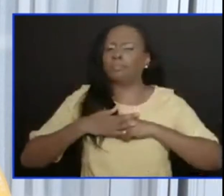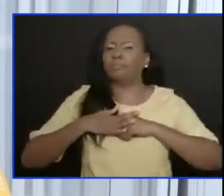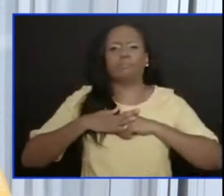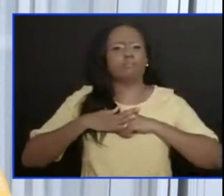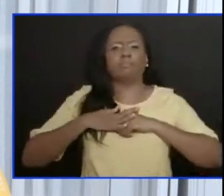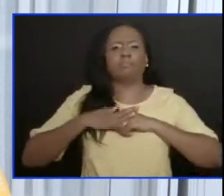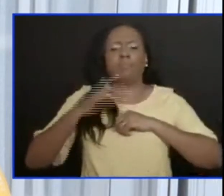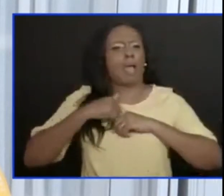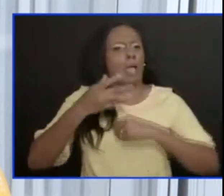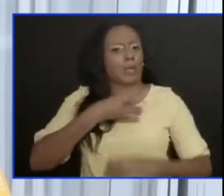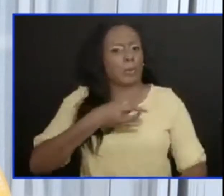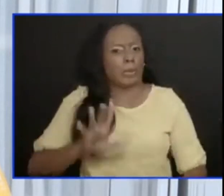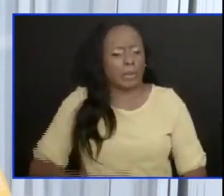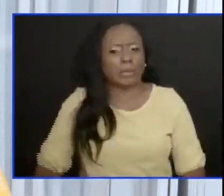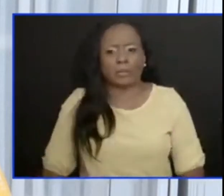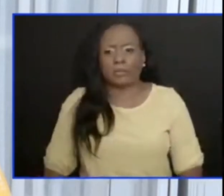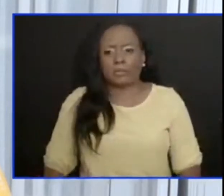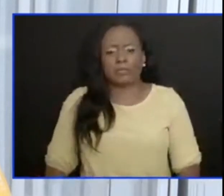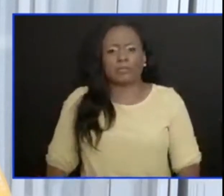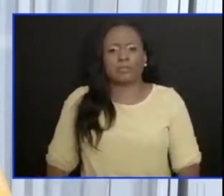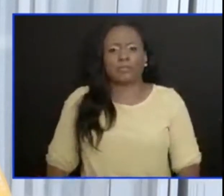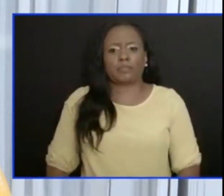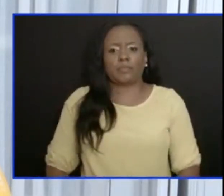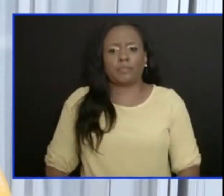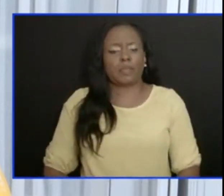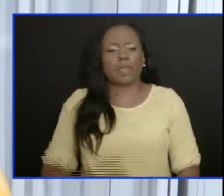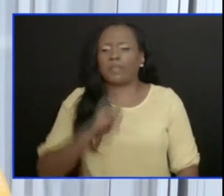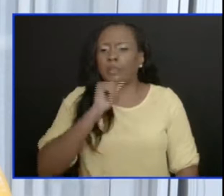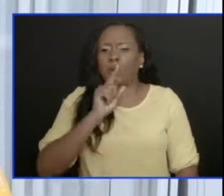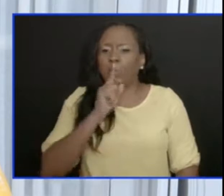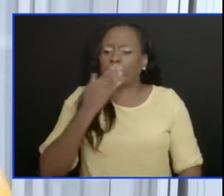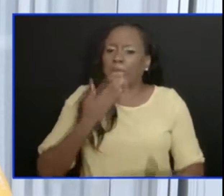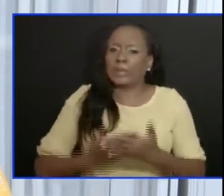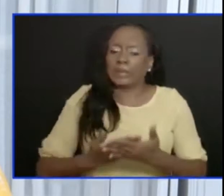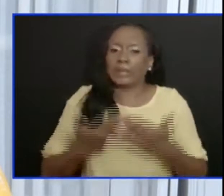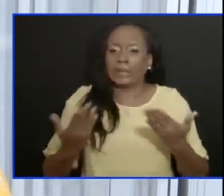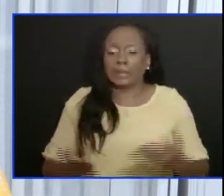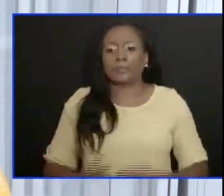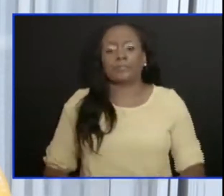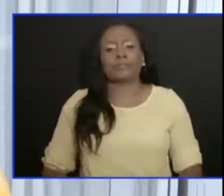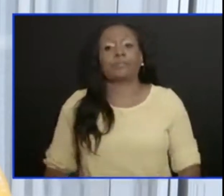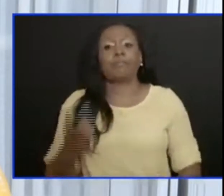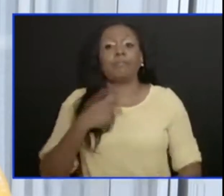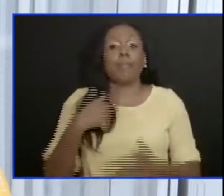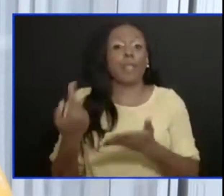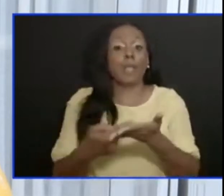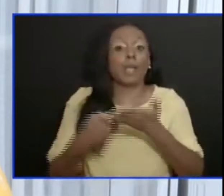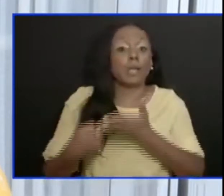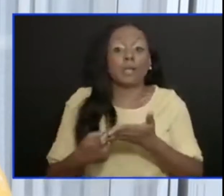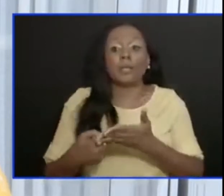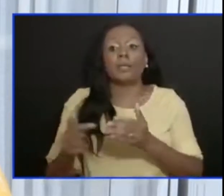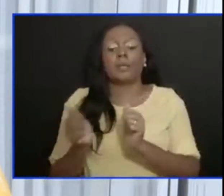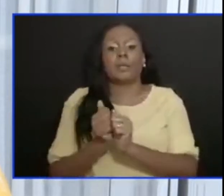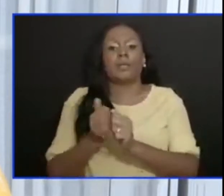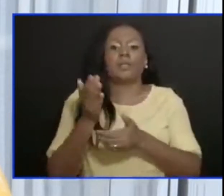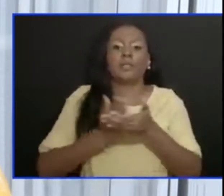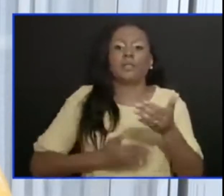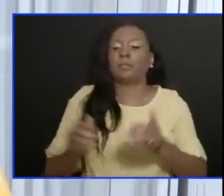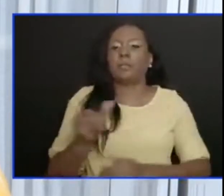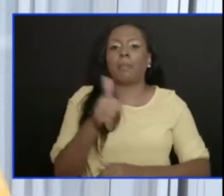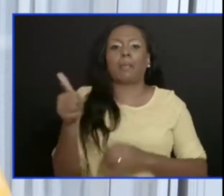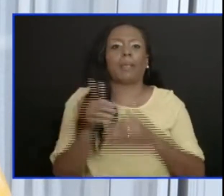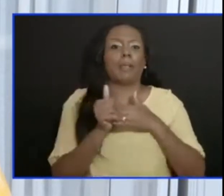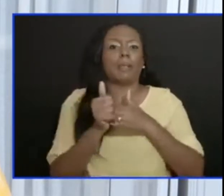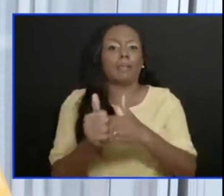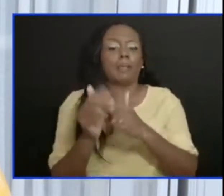society, where we're headed, is not necessarily pleasing. I have discussed this with some of my fellow world leaders.